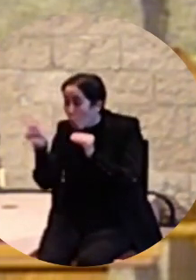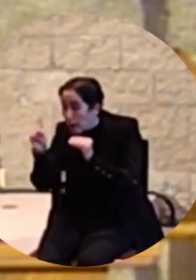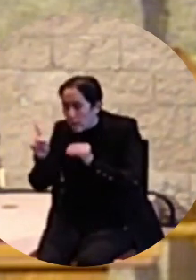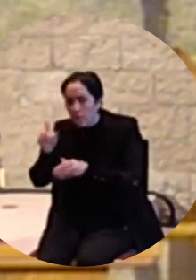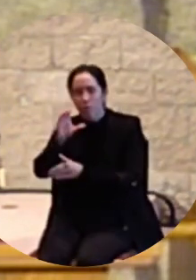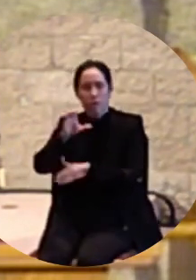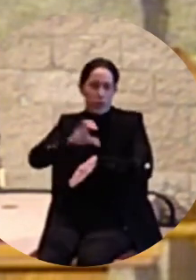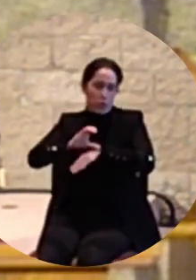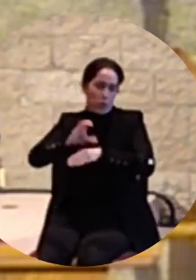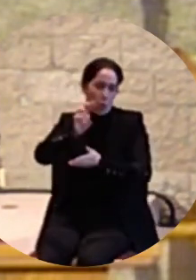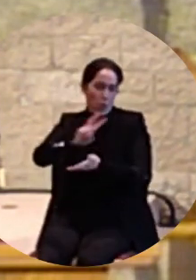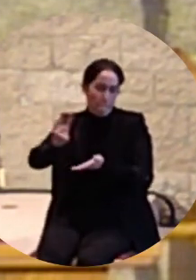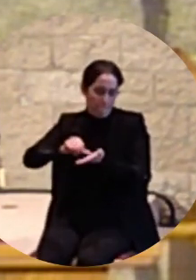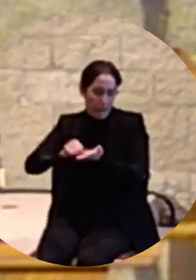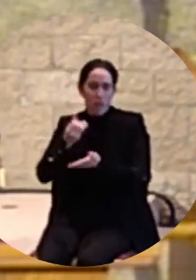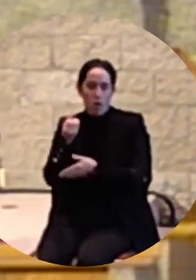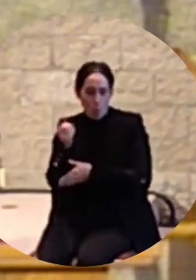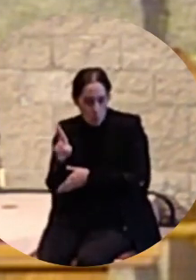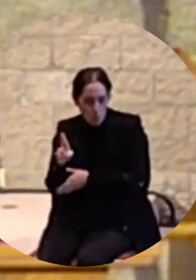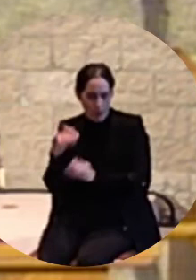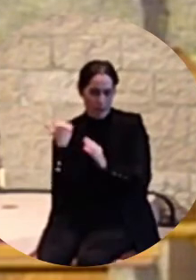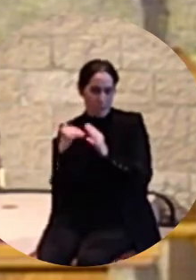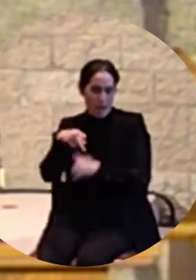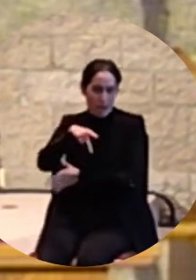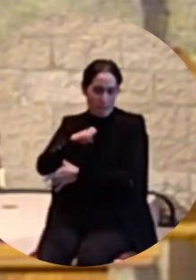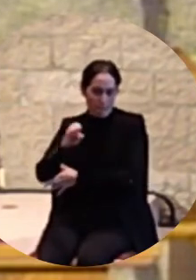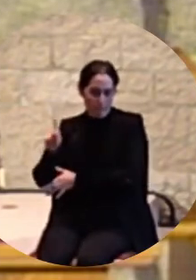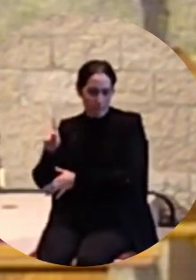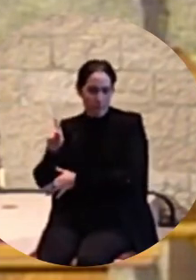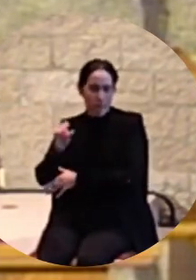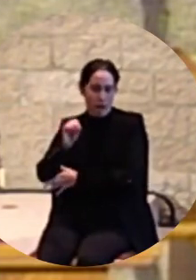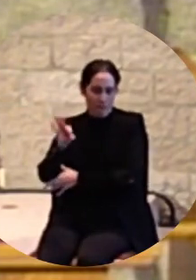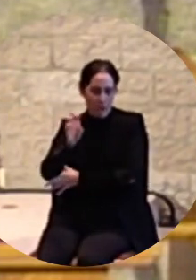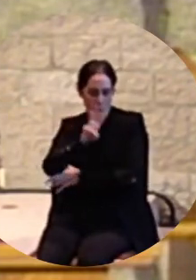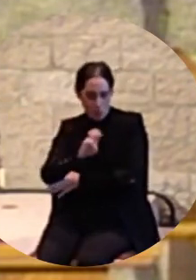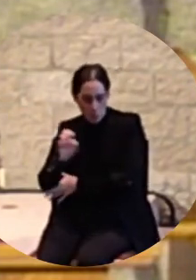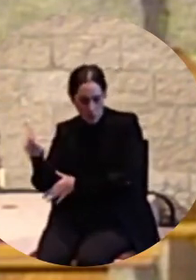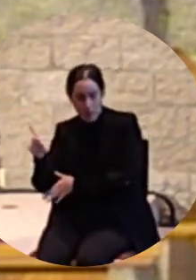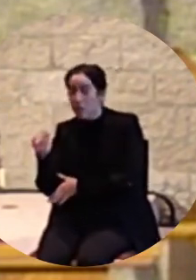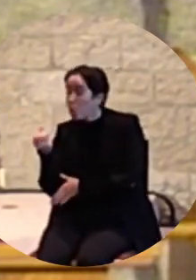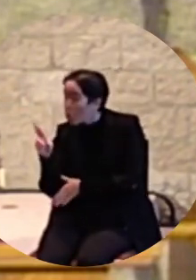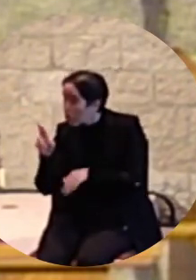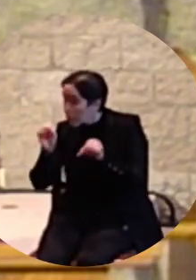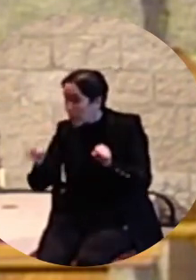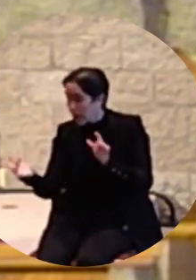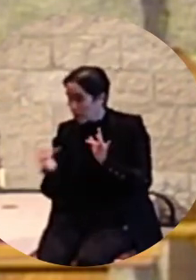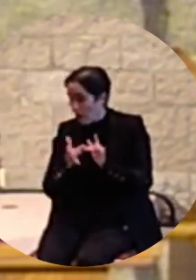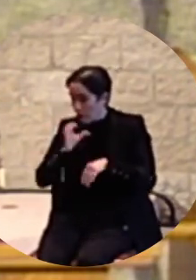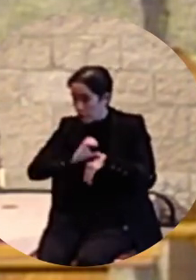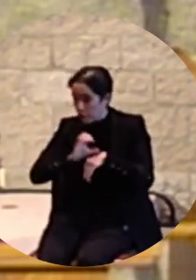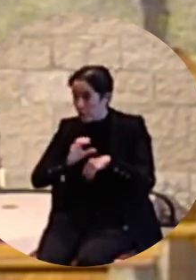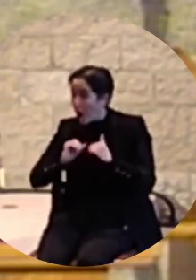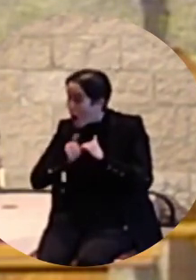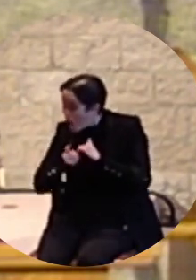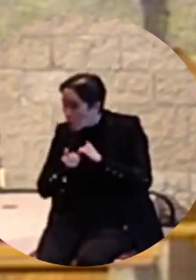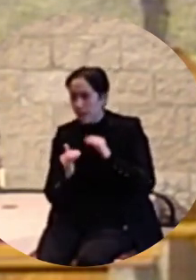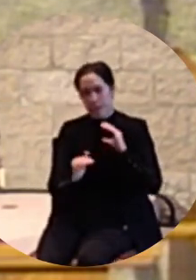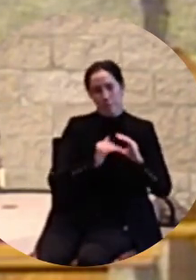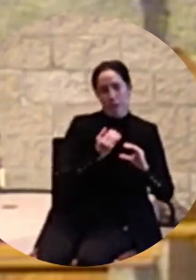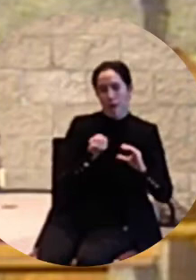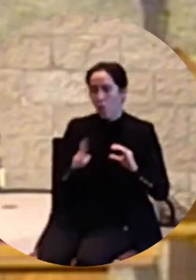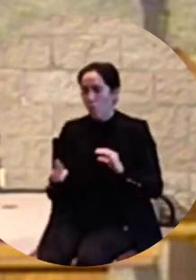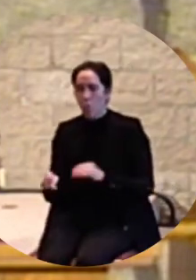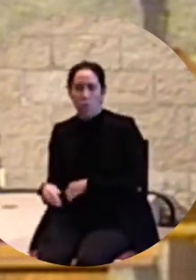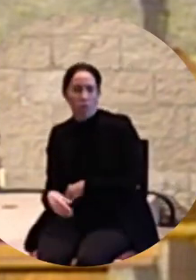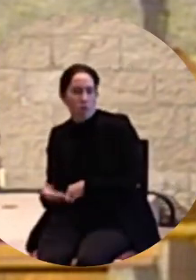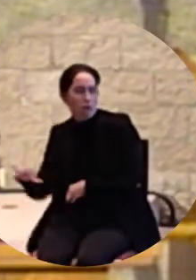our e-newsletter. You can also contact the church through email or voicemail. And now we